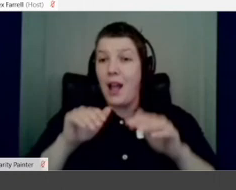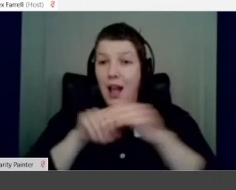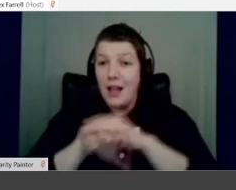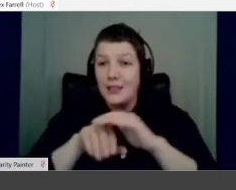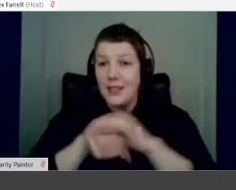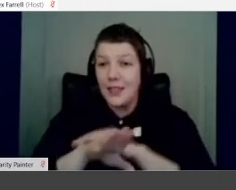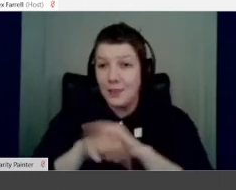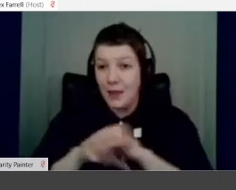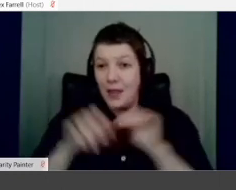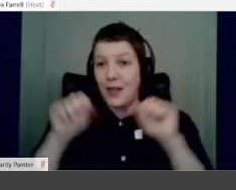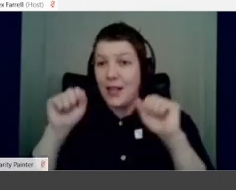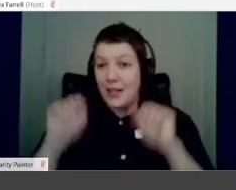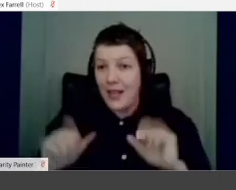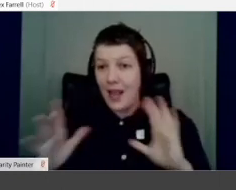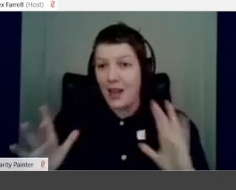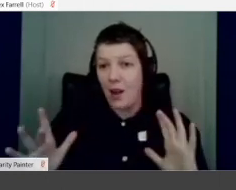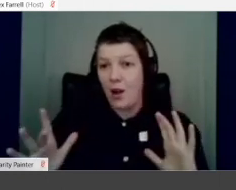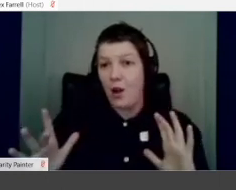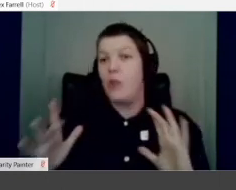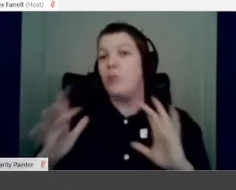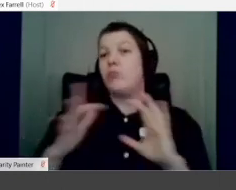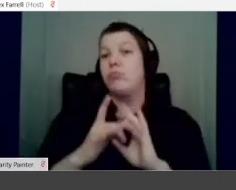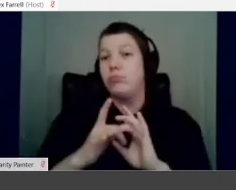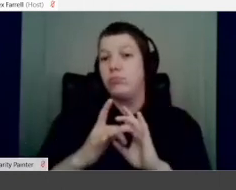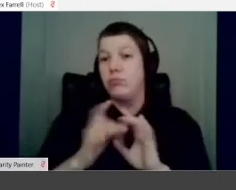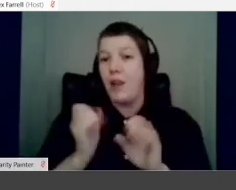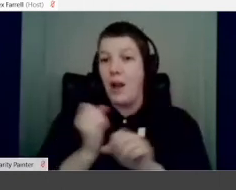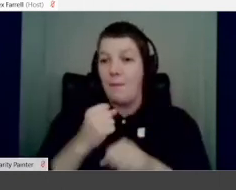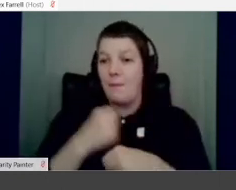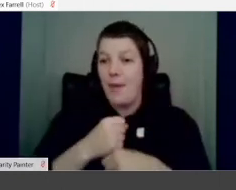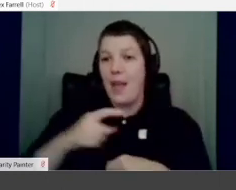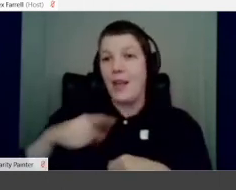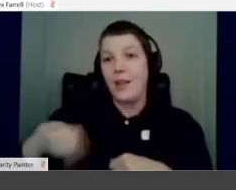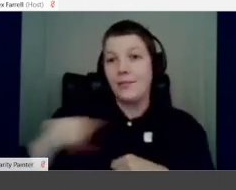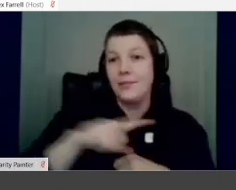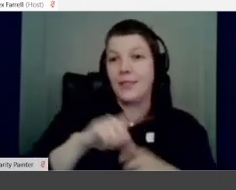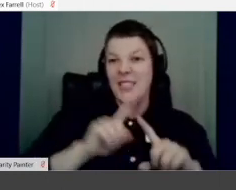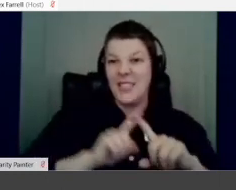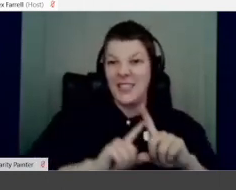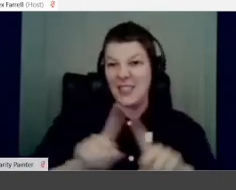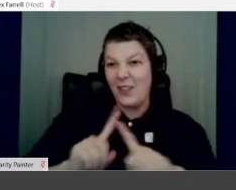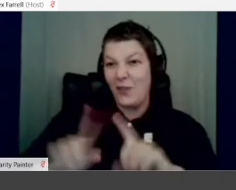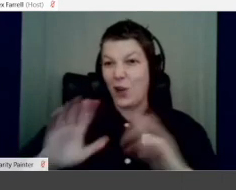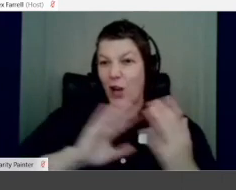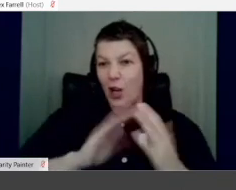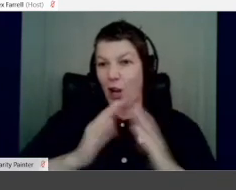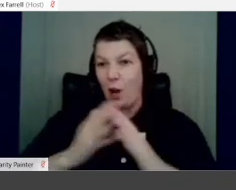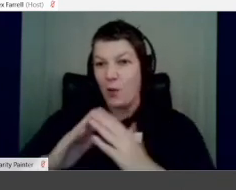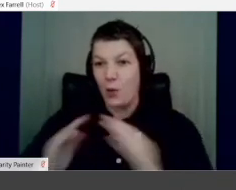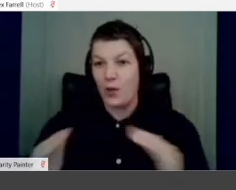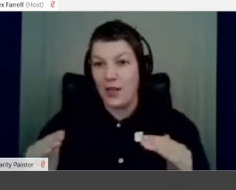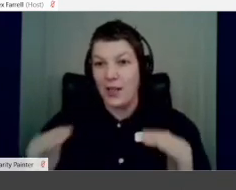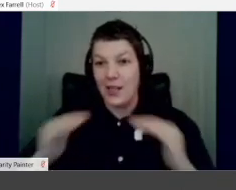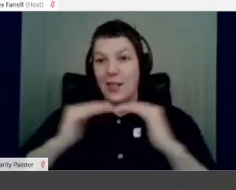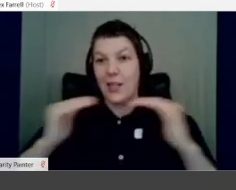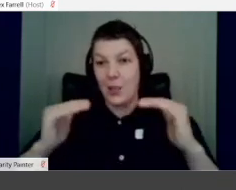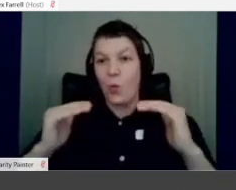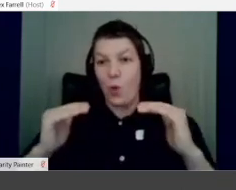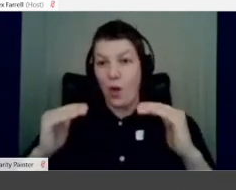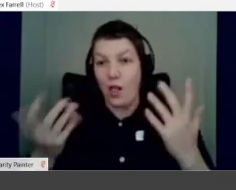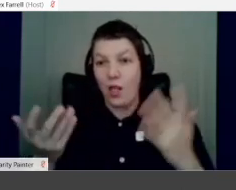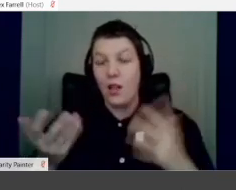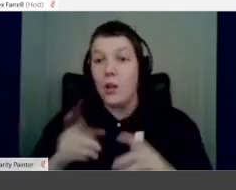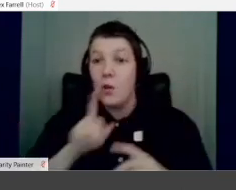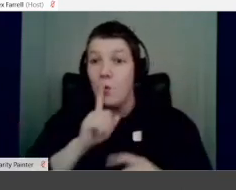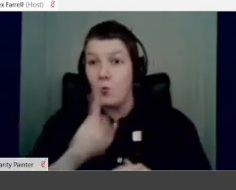communities. Which I think is, again, it's not when you first think of accessibility, that's not one of the first things that come to your mind. But